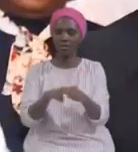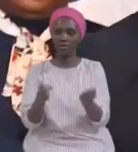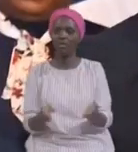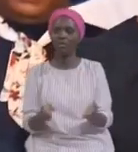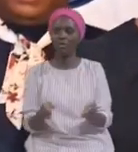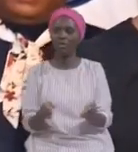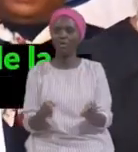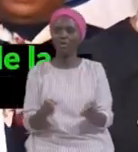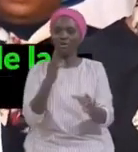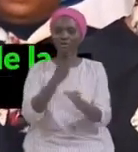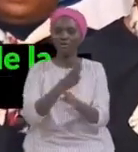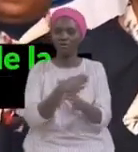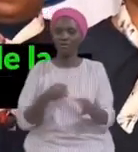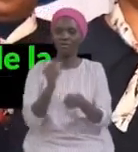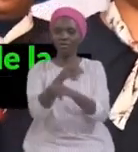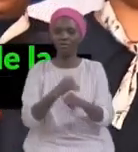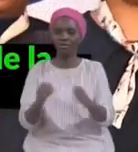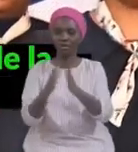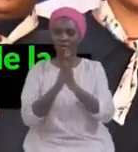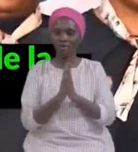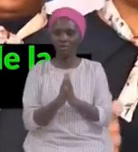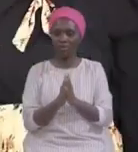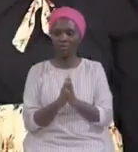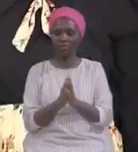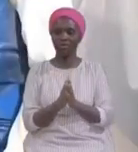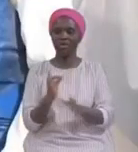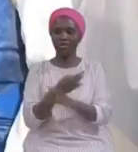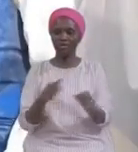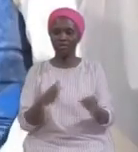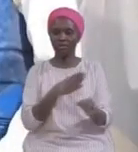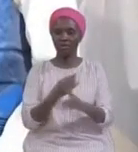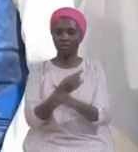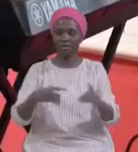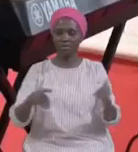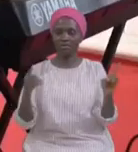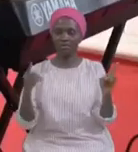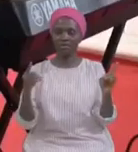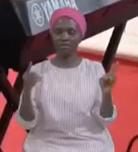faith and prevailing prayer had unlocked the doors of freedom and deliverance.